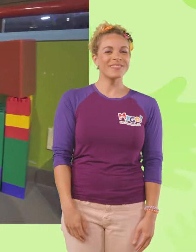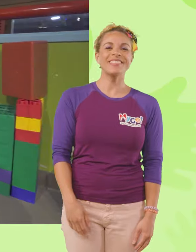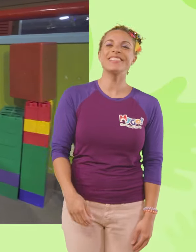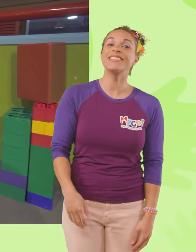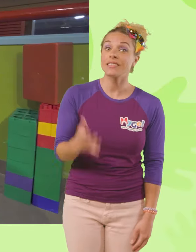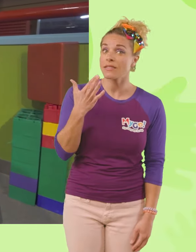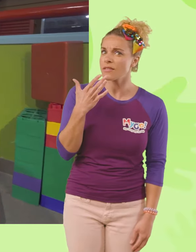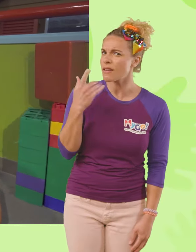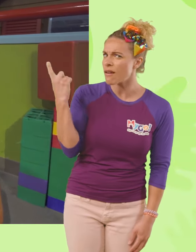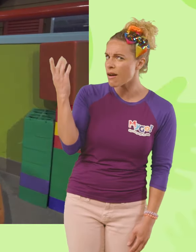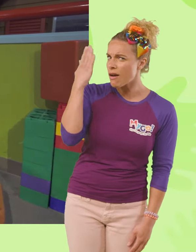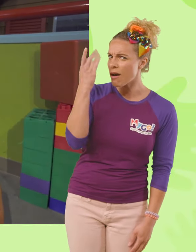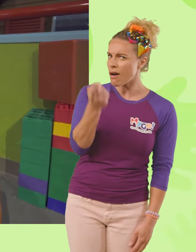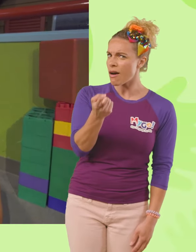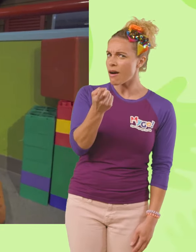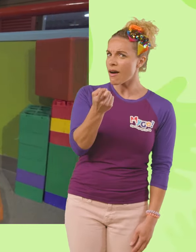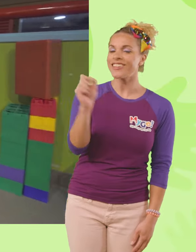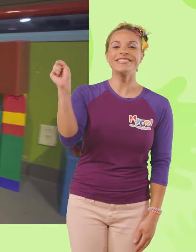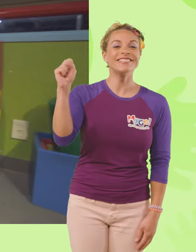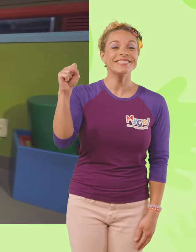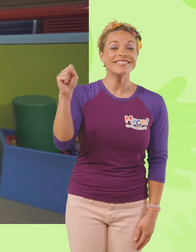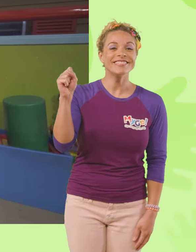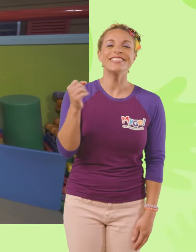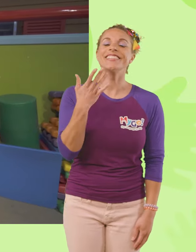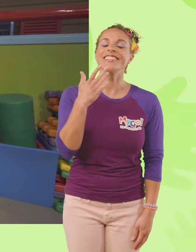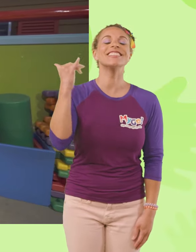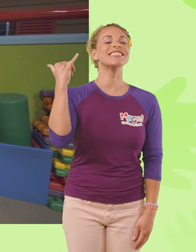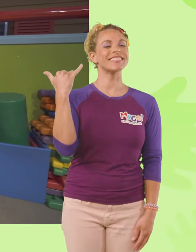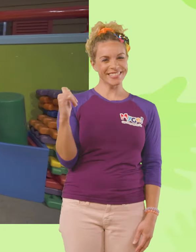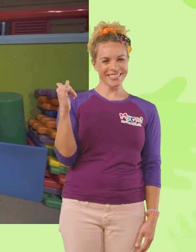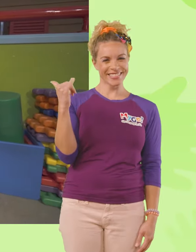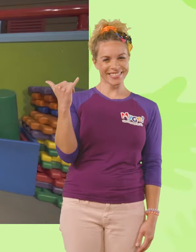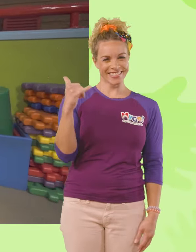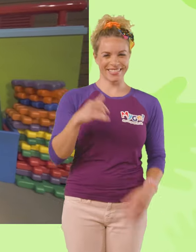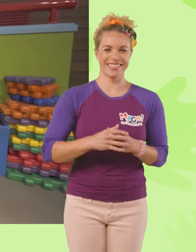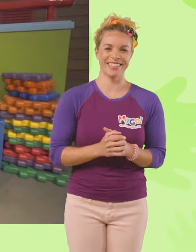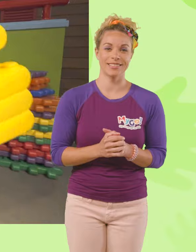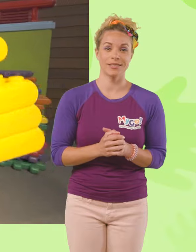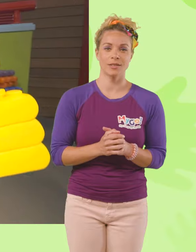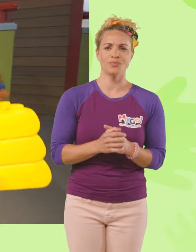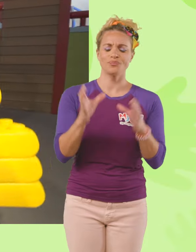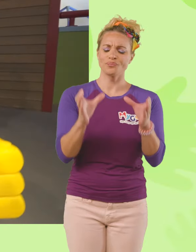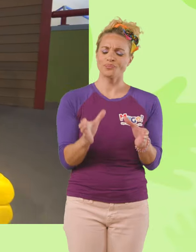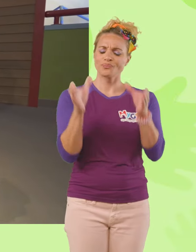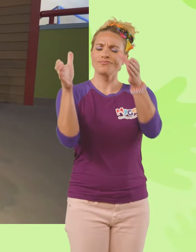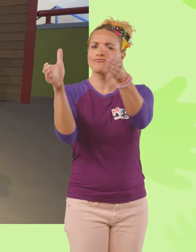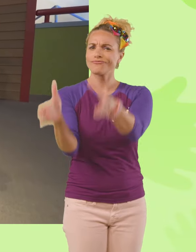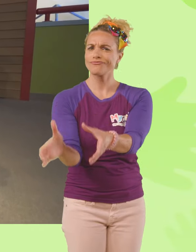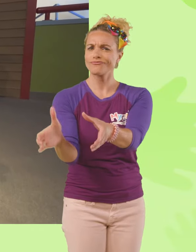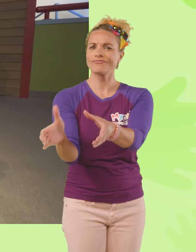Do you know what color this is? Yeah, it's the color yellow. Let's put these right over